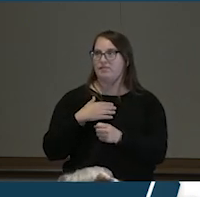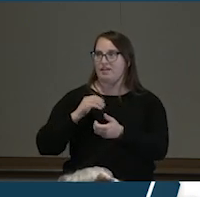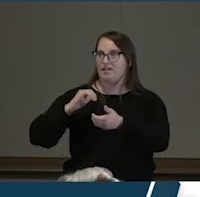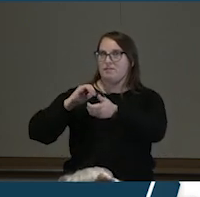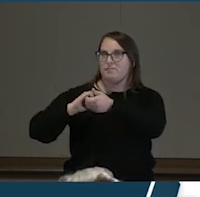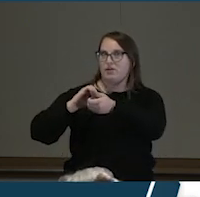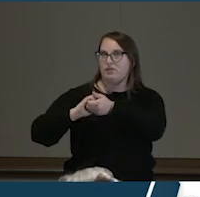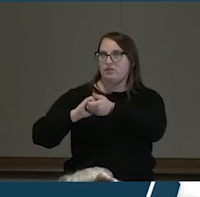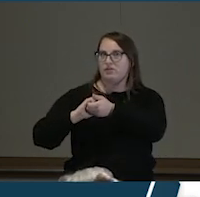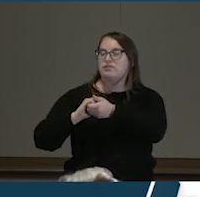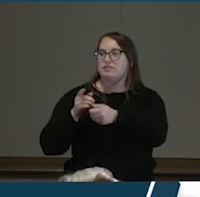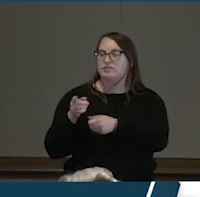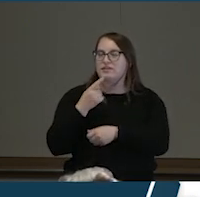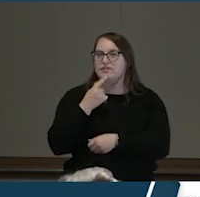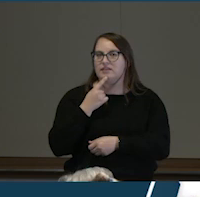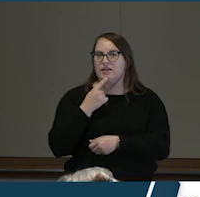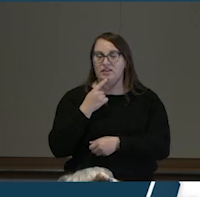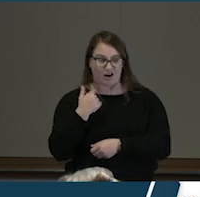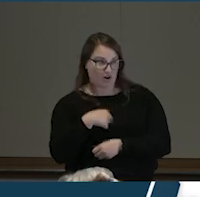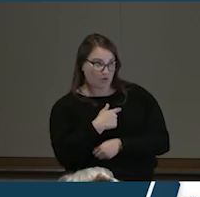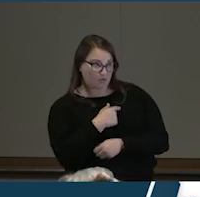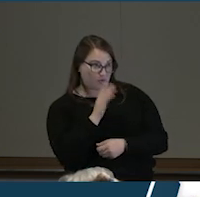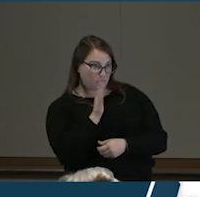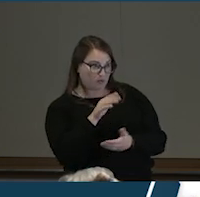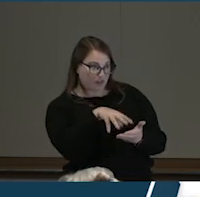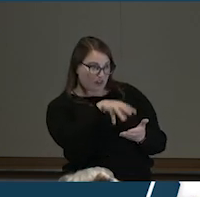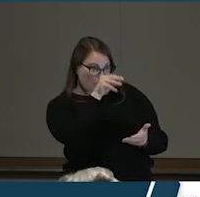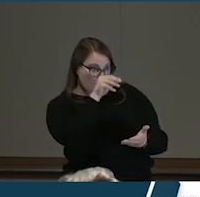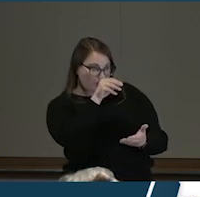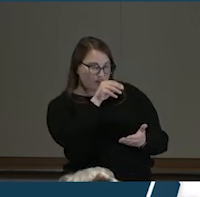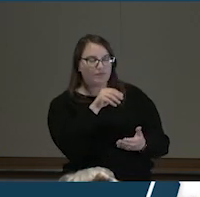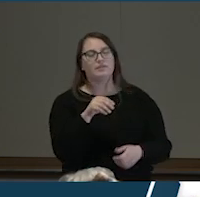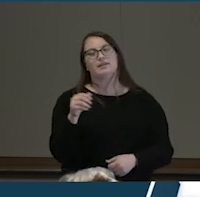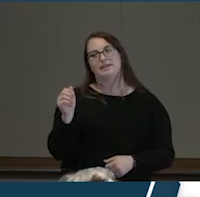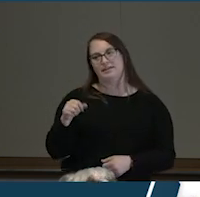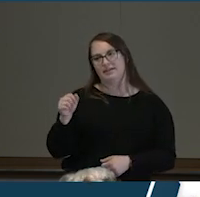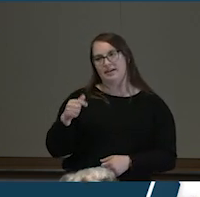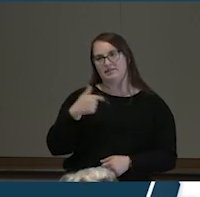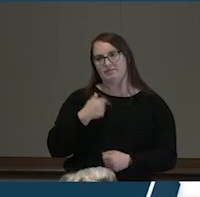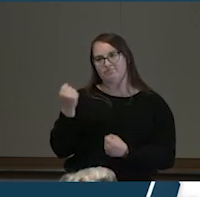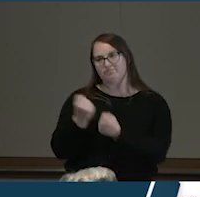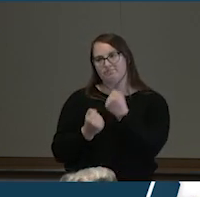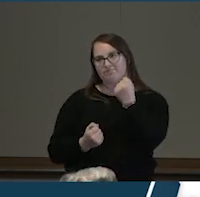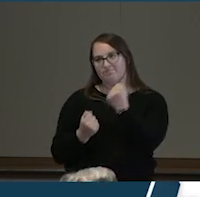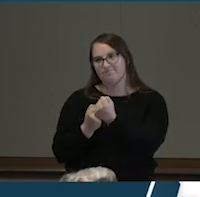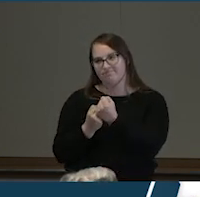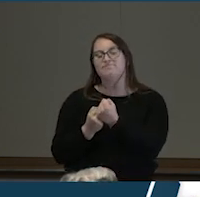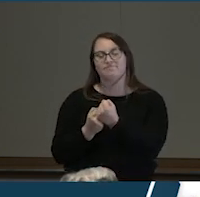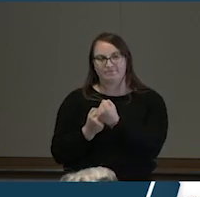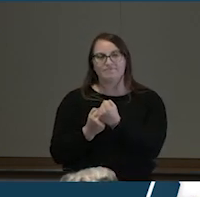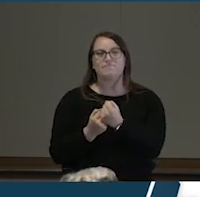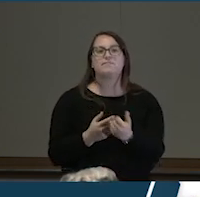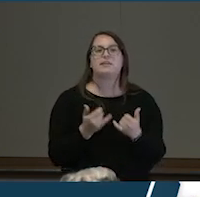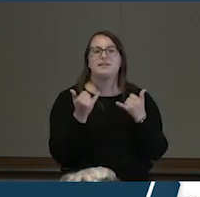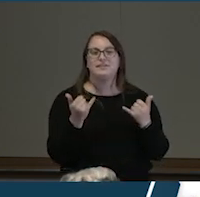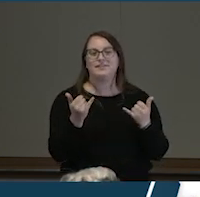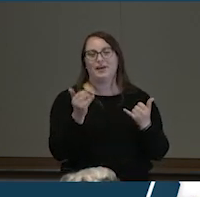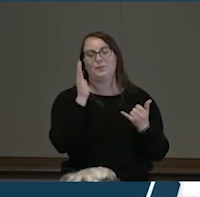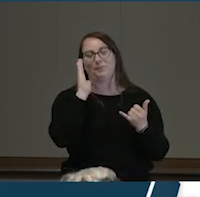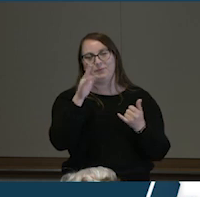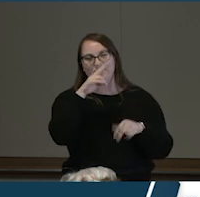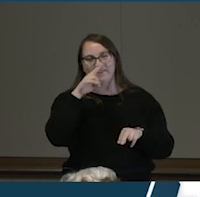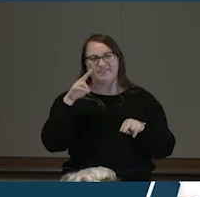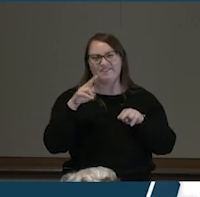we going to learn? I go, oh, girl, I got you. I am you. I am you. So today we're going to have fun